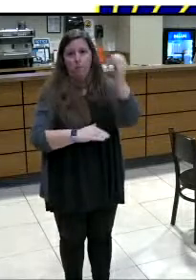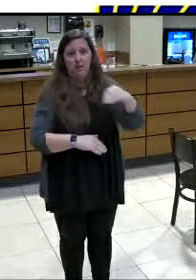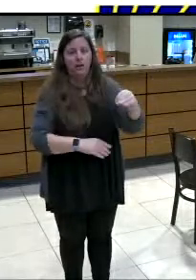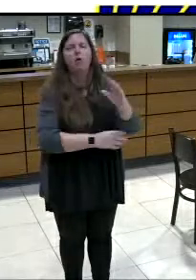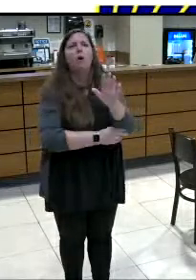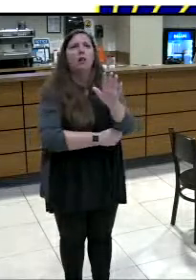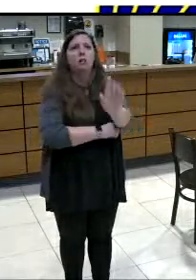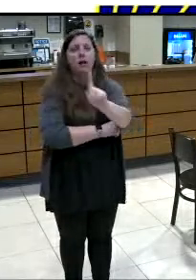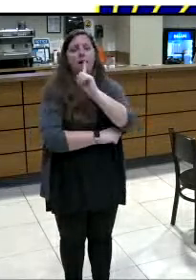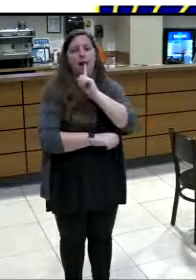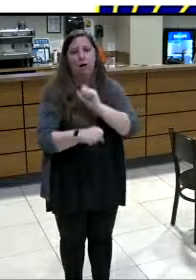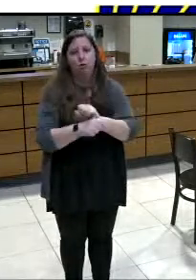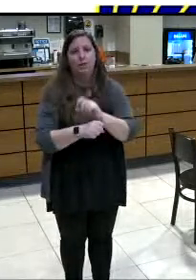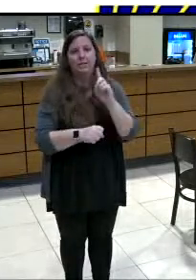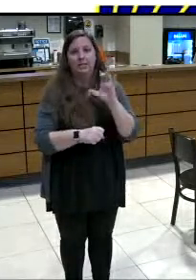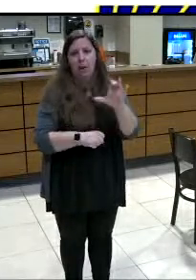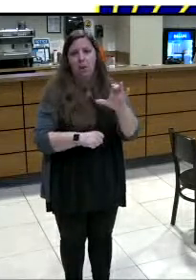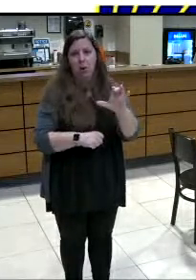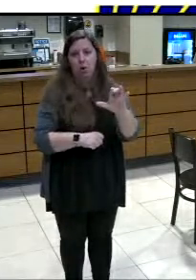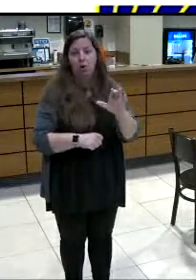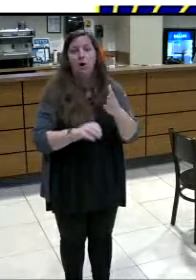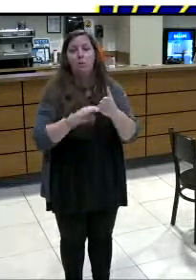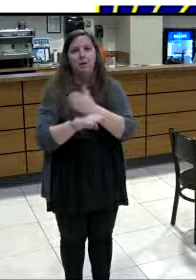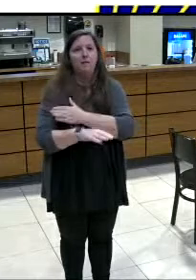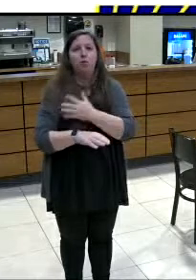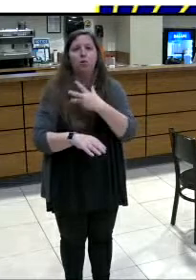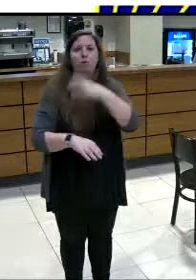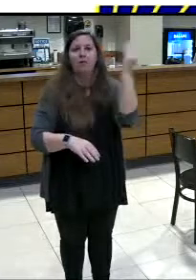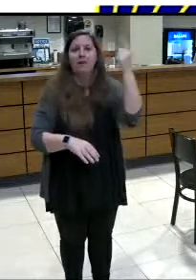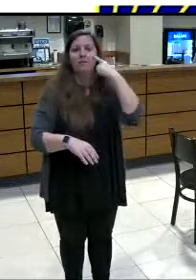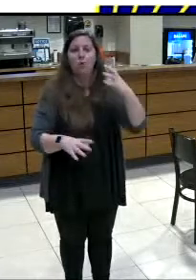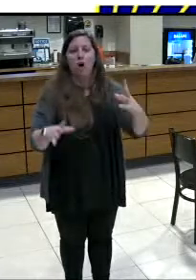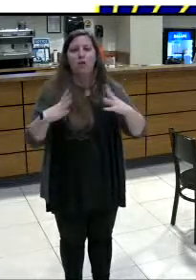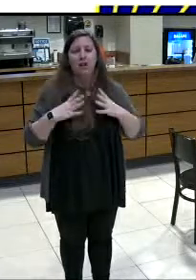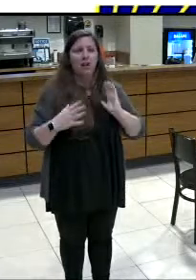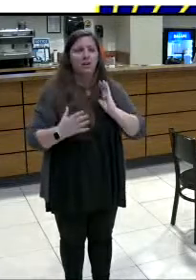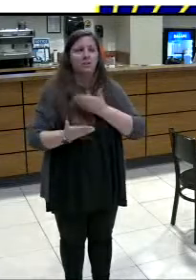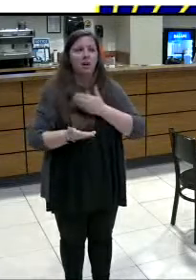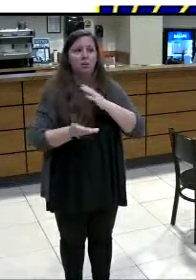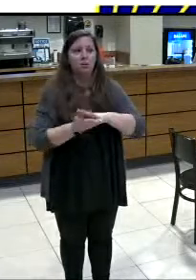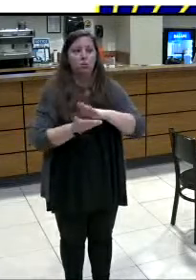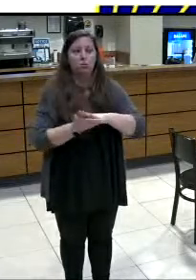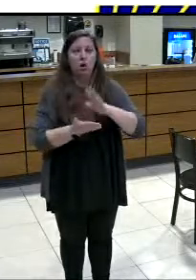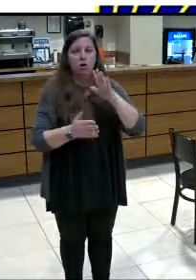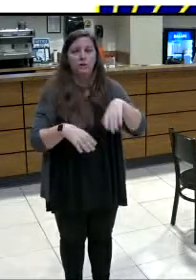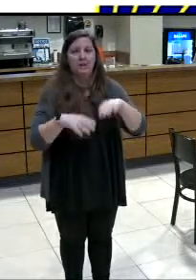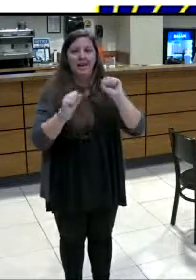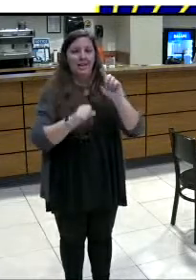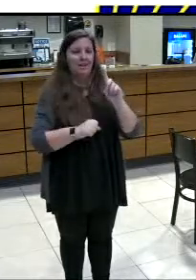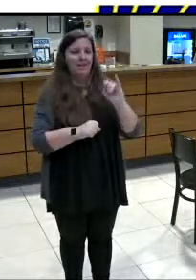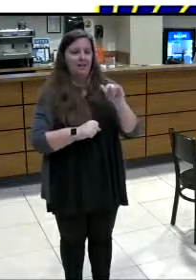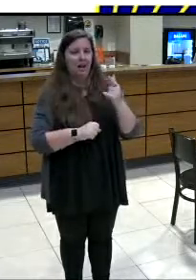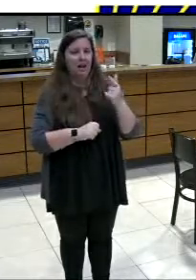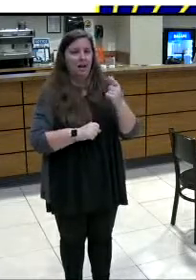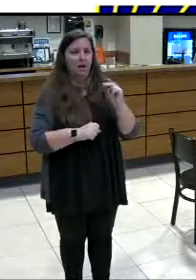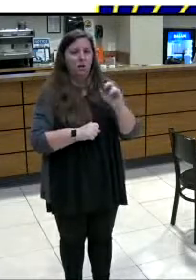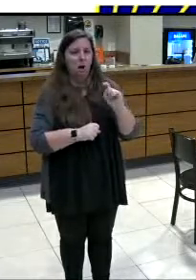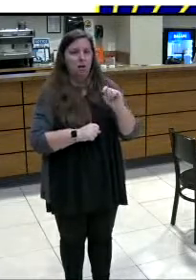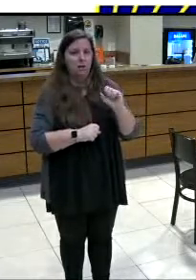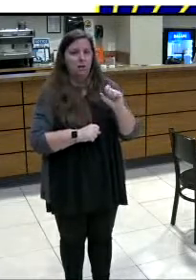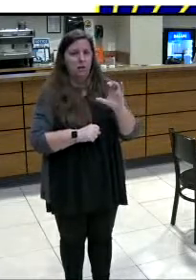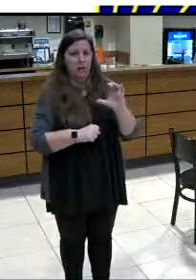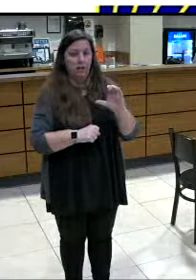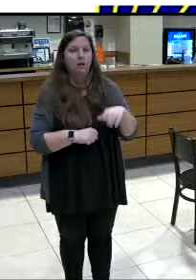in December before you enjoy your holiday, because our schools are taking that diagnostic assessment in December